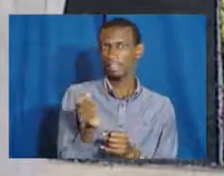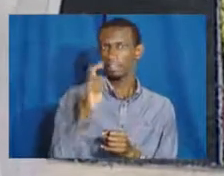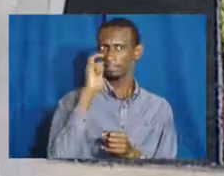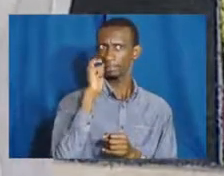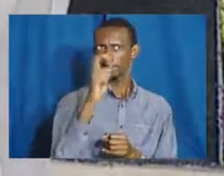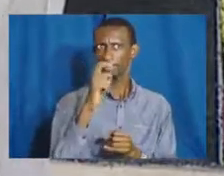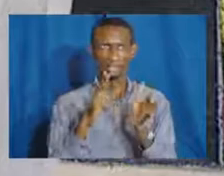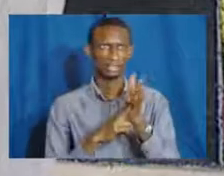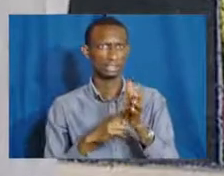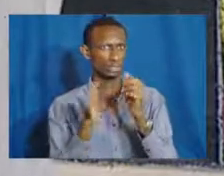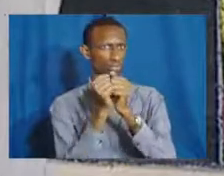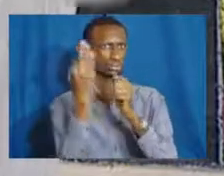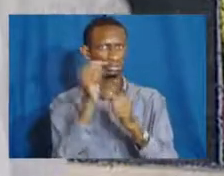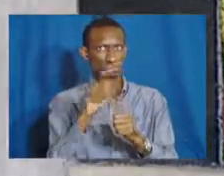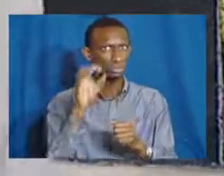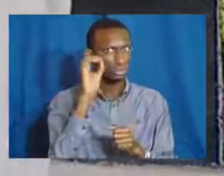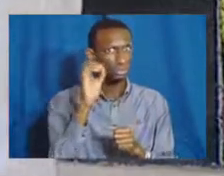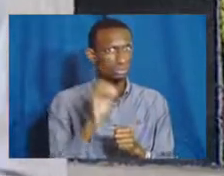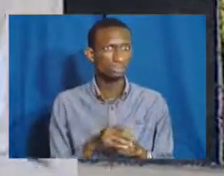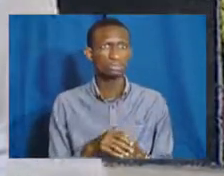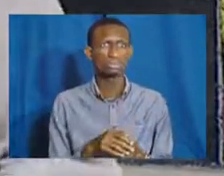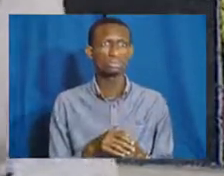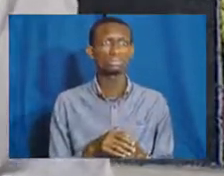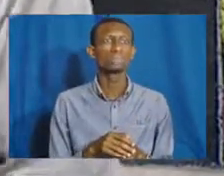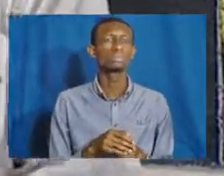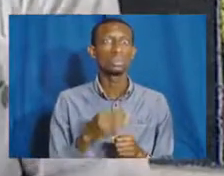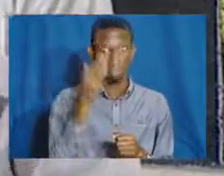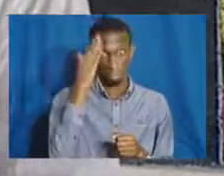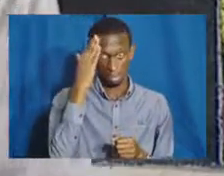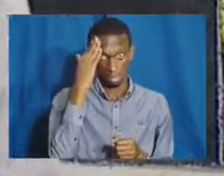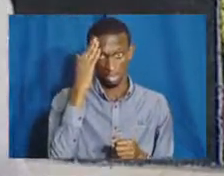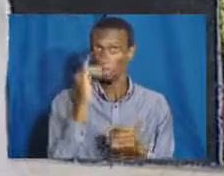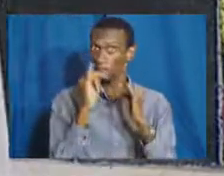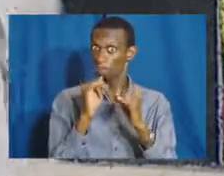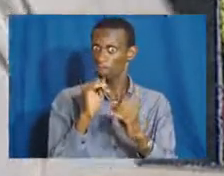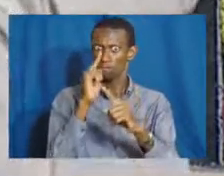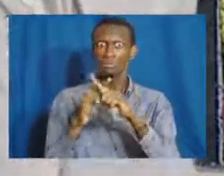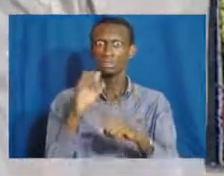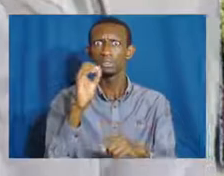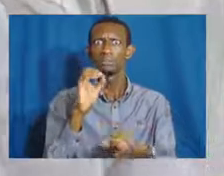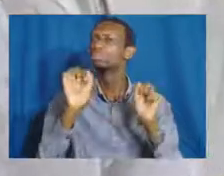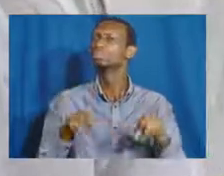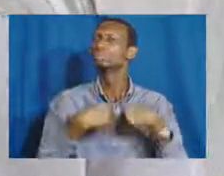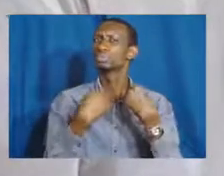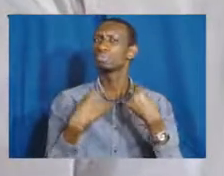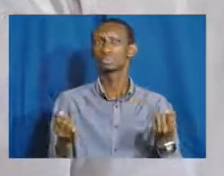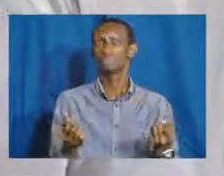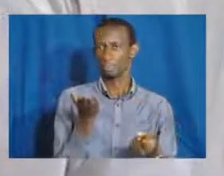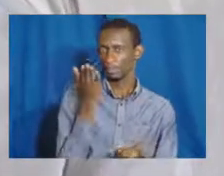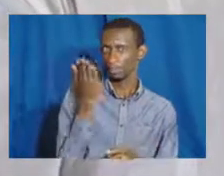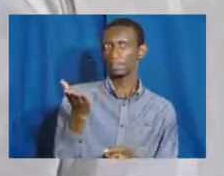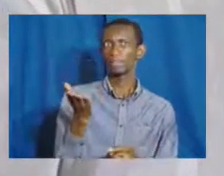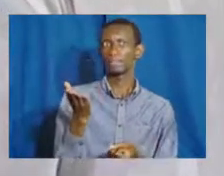be 13 divided by 0, you know divided by 0 is impossible. So this is